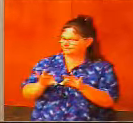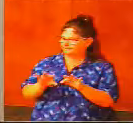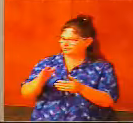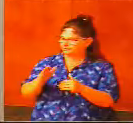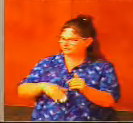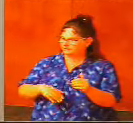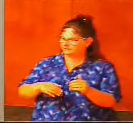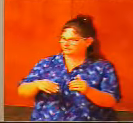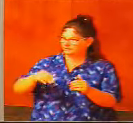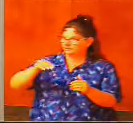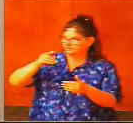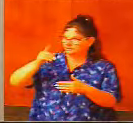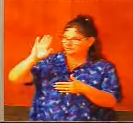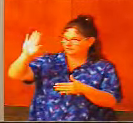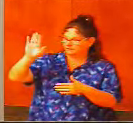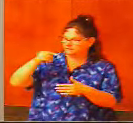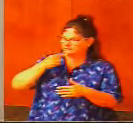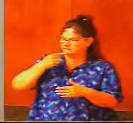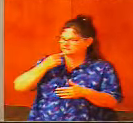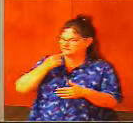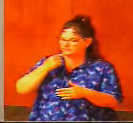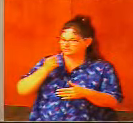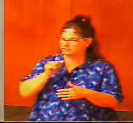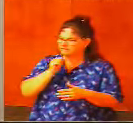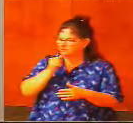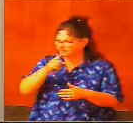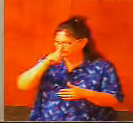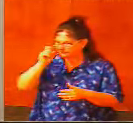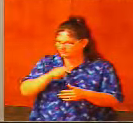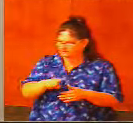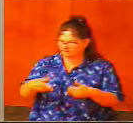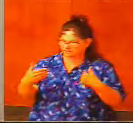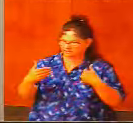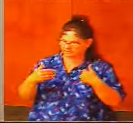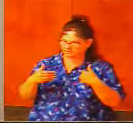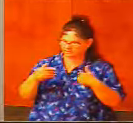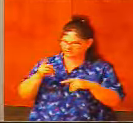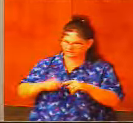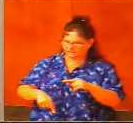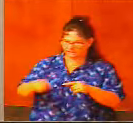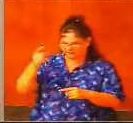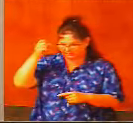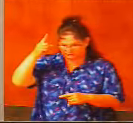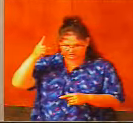saith the Lord." It wasn't that they didn't have the ability to